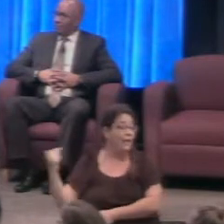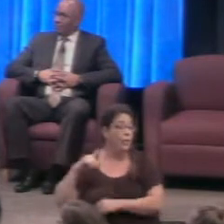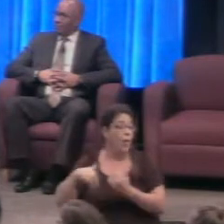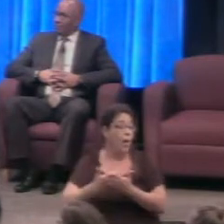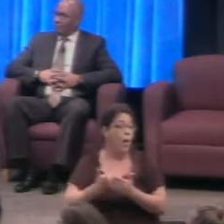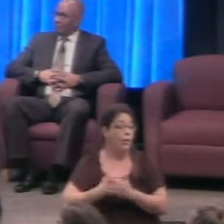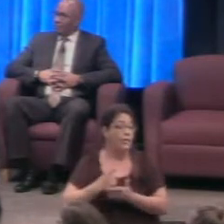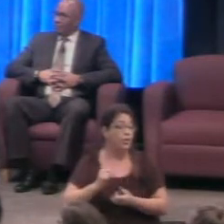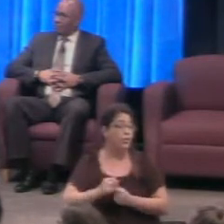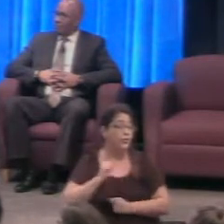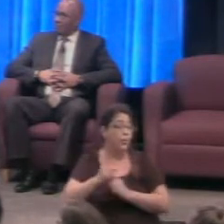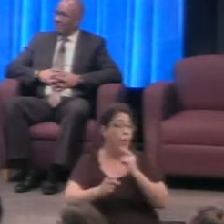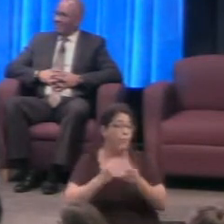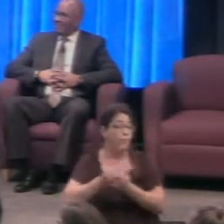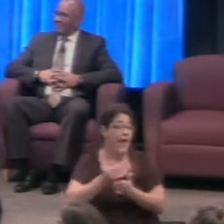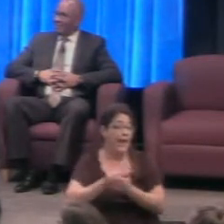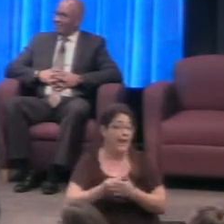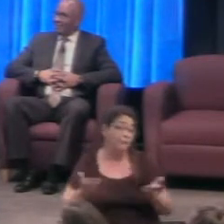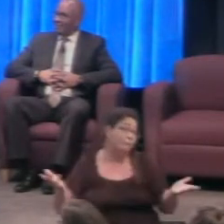money in.